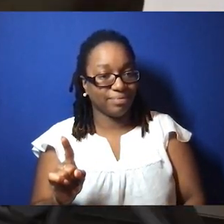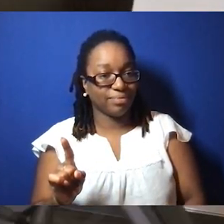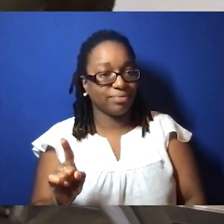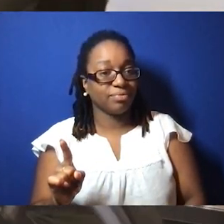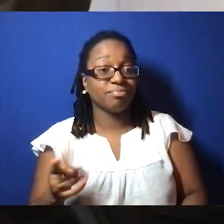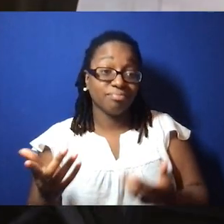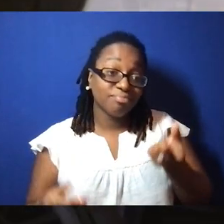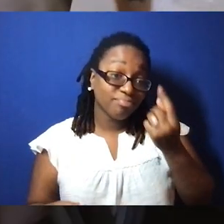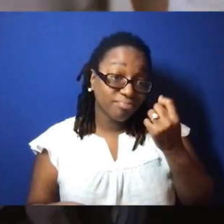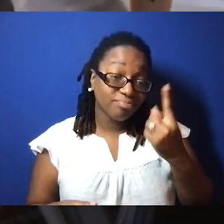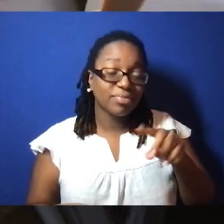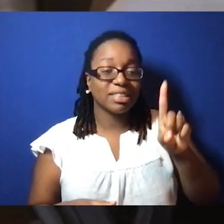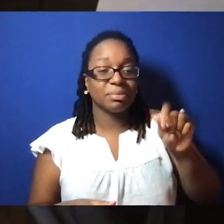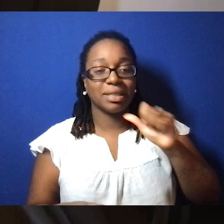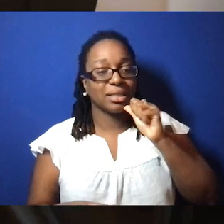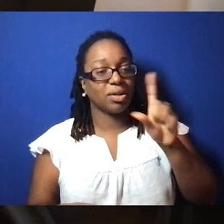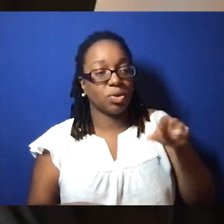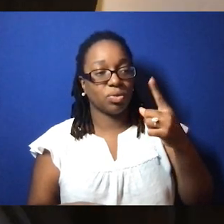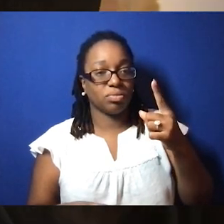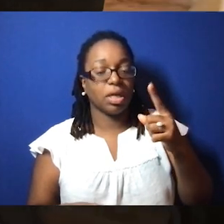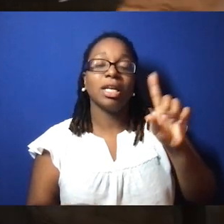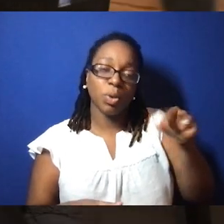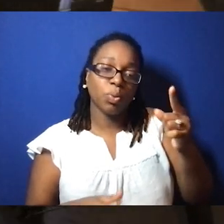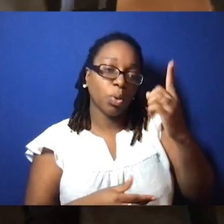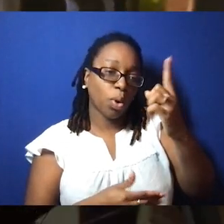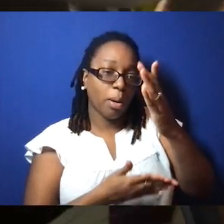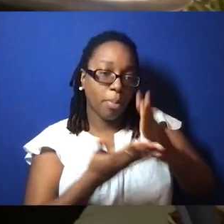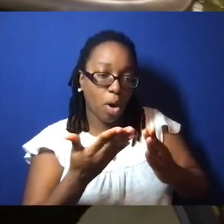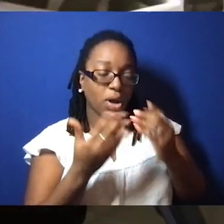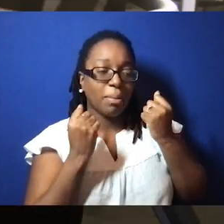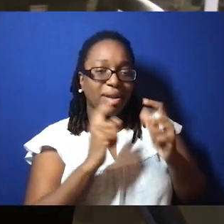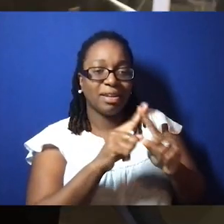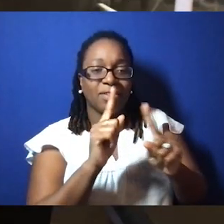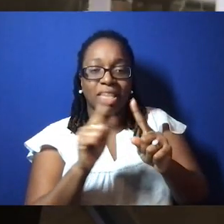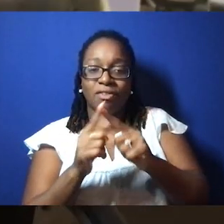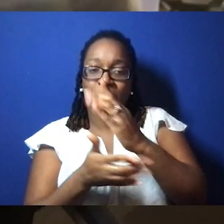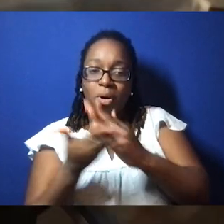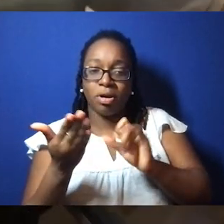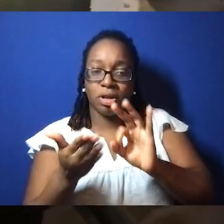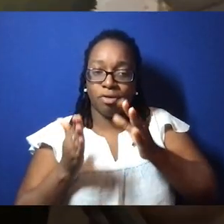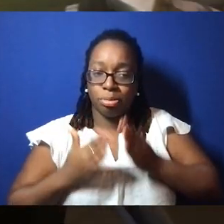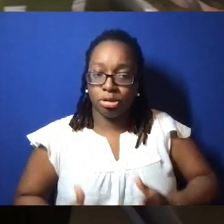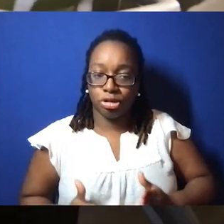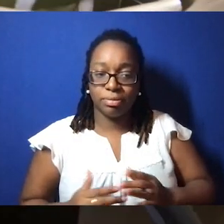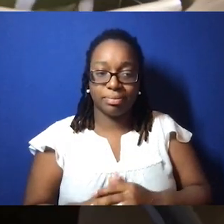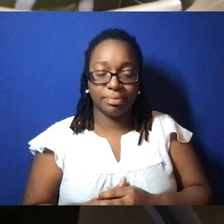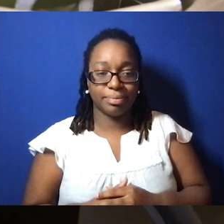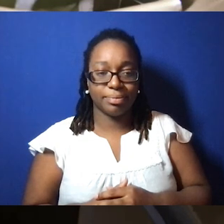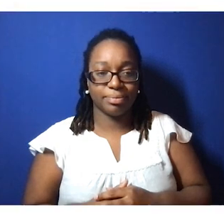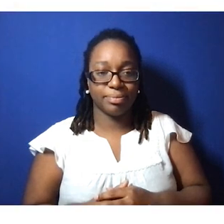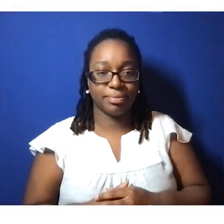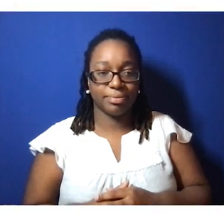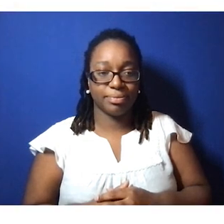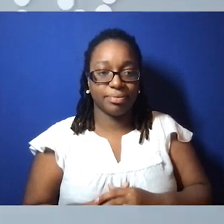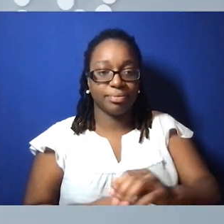disability. After all, a disability is only one part of the many characteristics that make up a person.